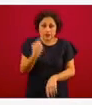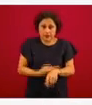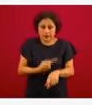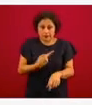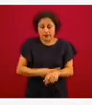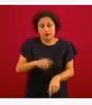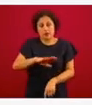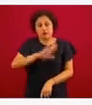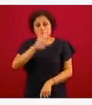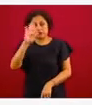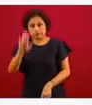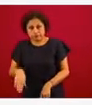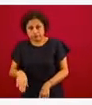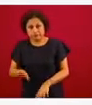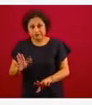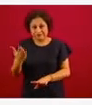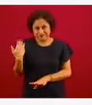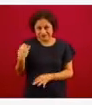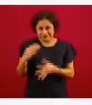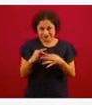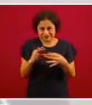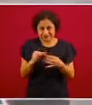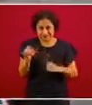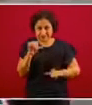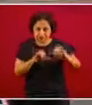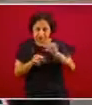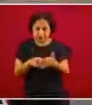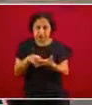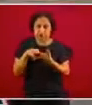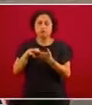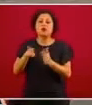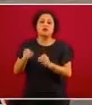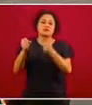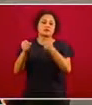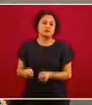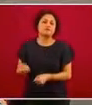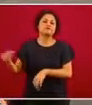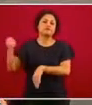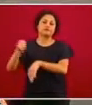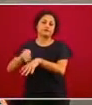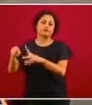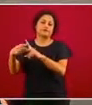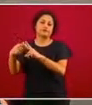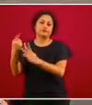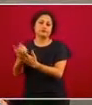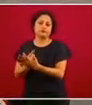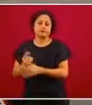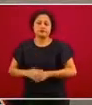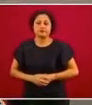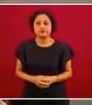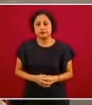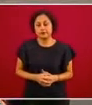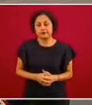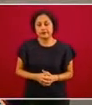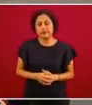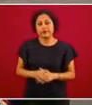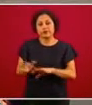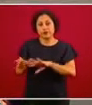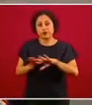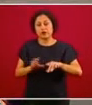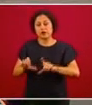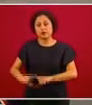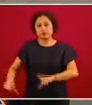death, and that are confirmed because we have a laboratory result, as I have just